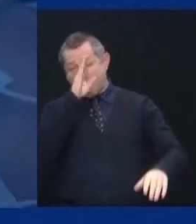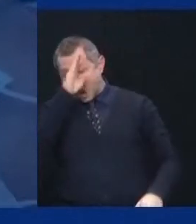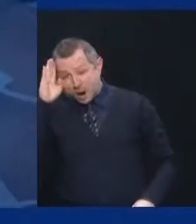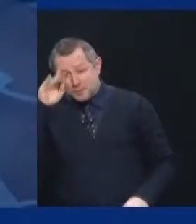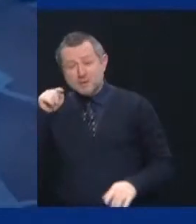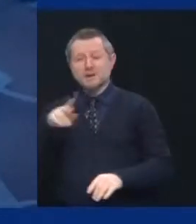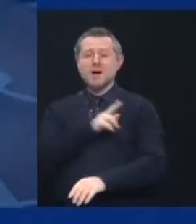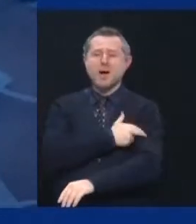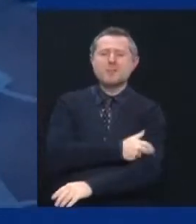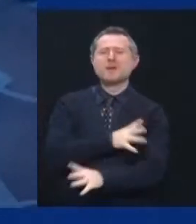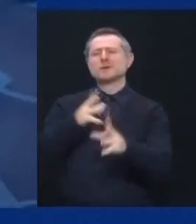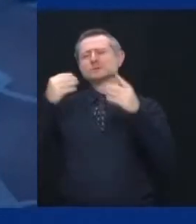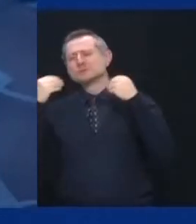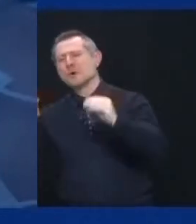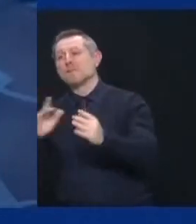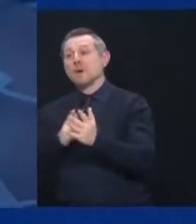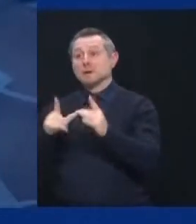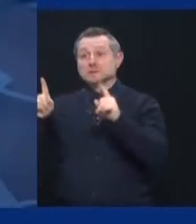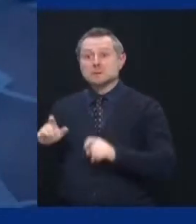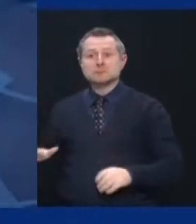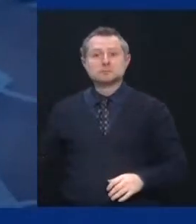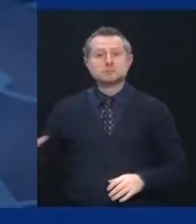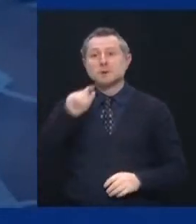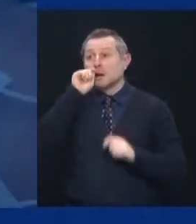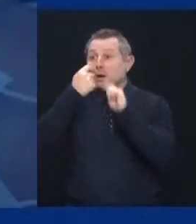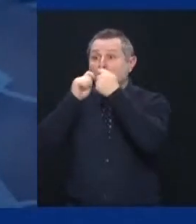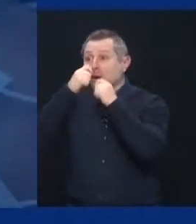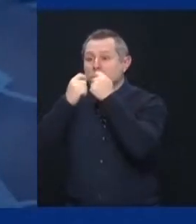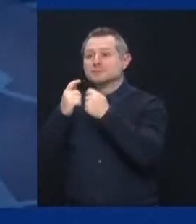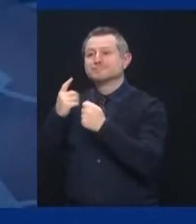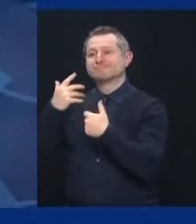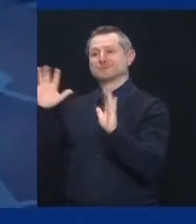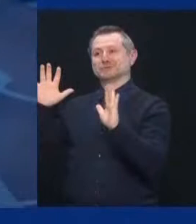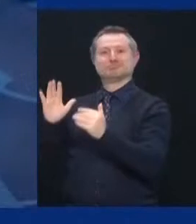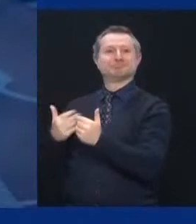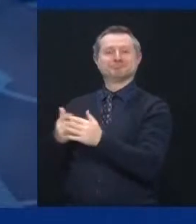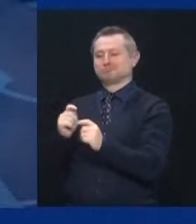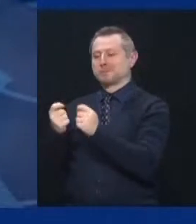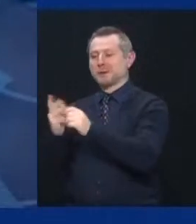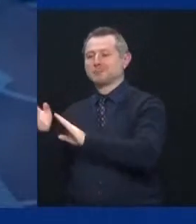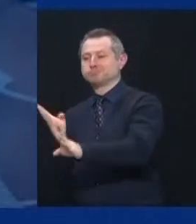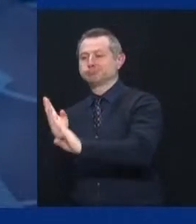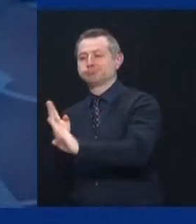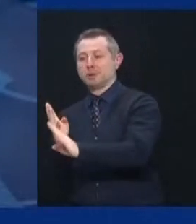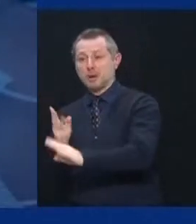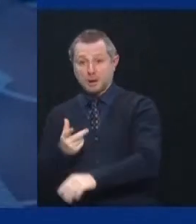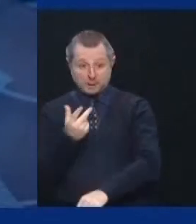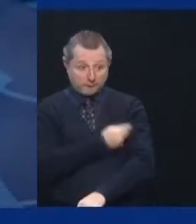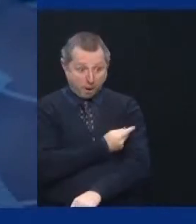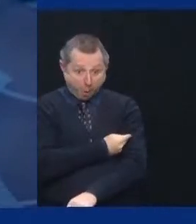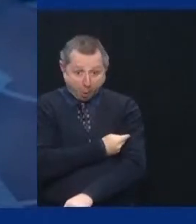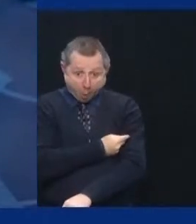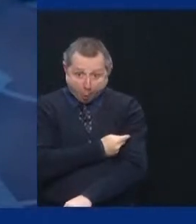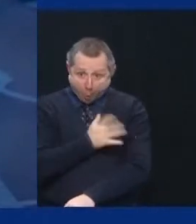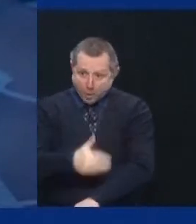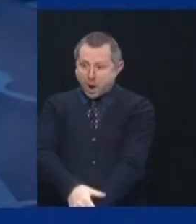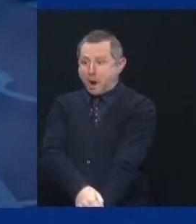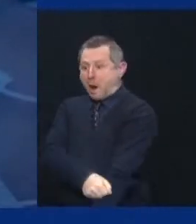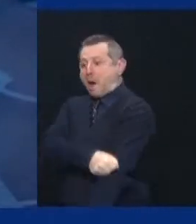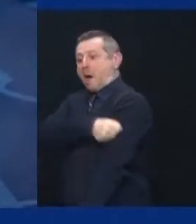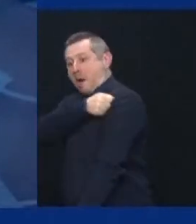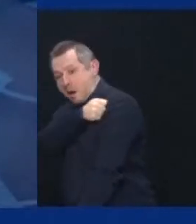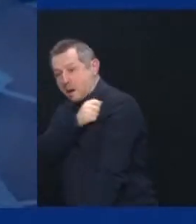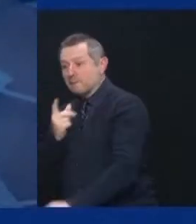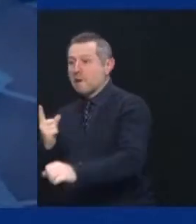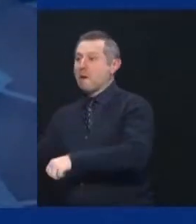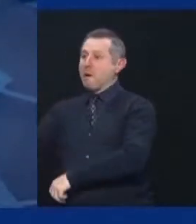And COVID tests are just a nasal swab. This is a vaccination. This is roll up your sleeve and I'm going to give you a needle.